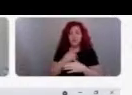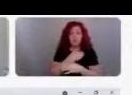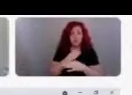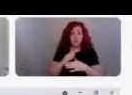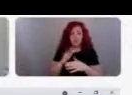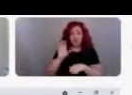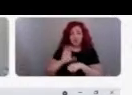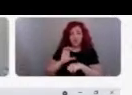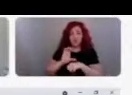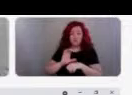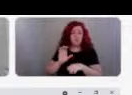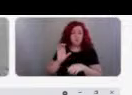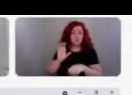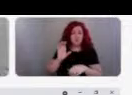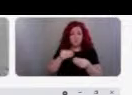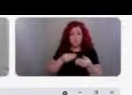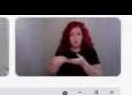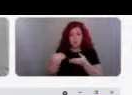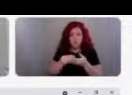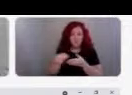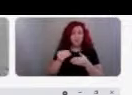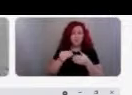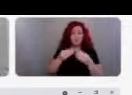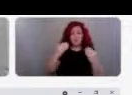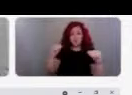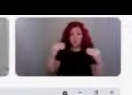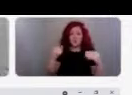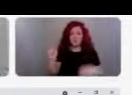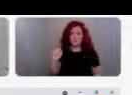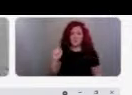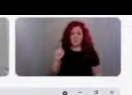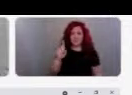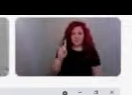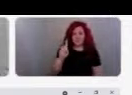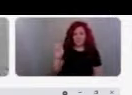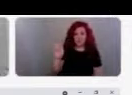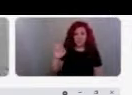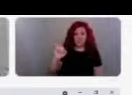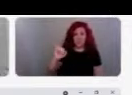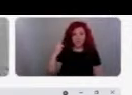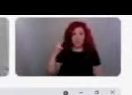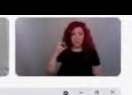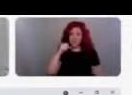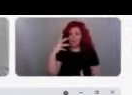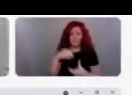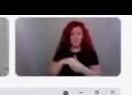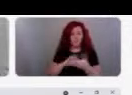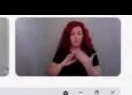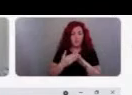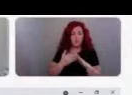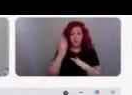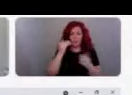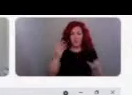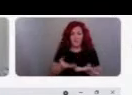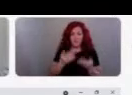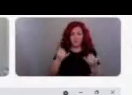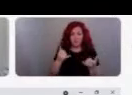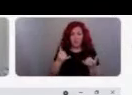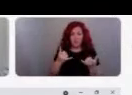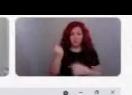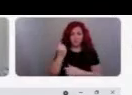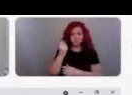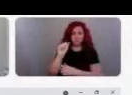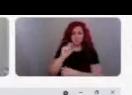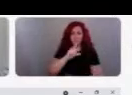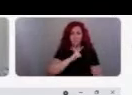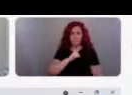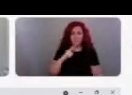or churches of phoenix we do not consider desert ridge or i-17 part of our community that is why we are here today to protest the legislative